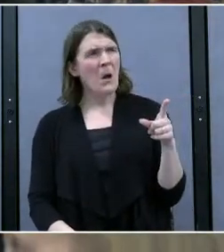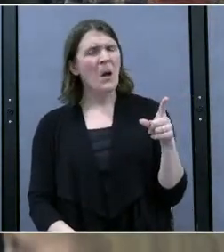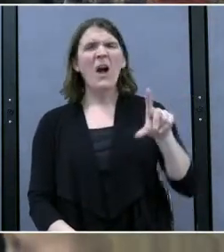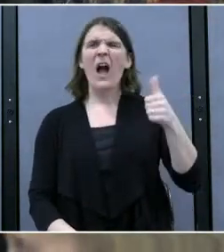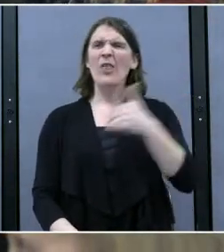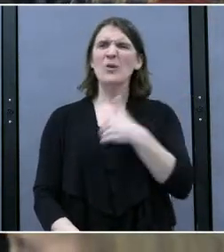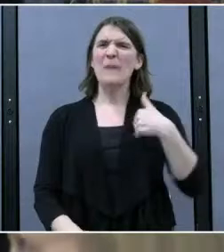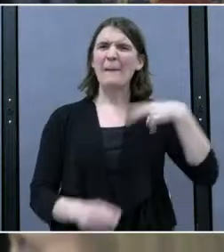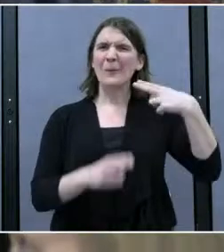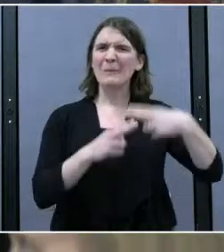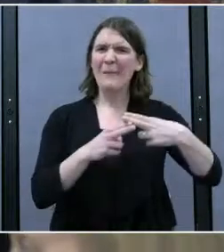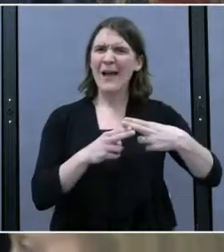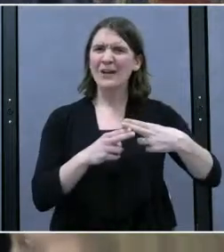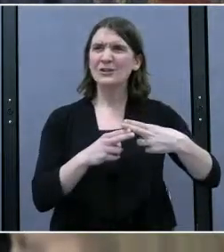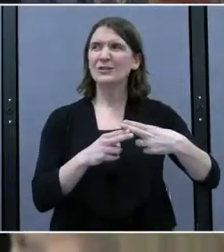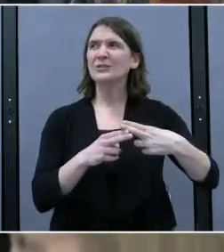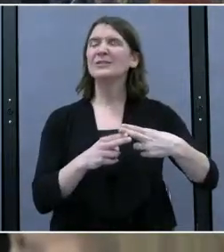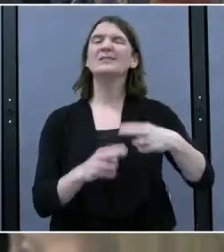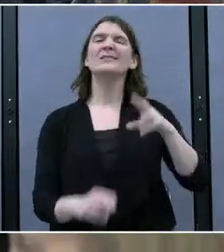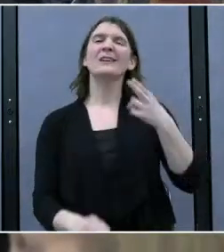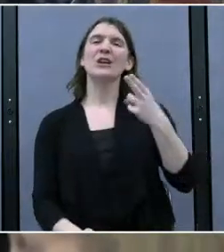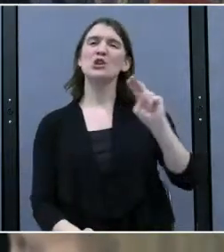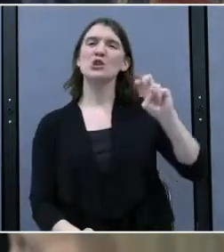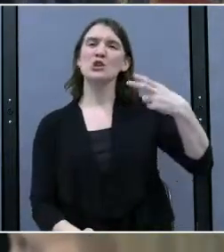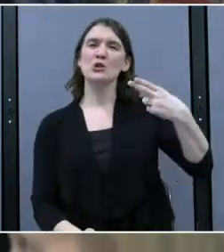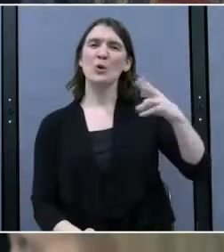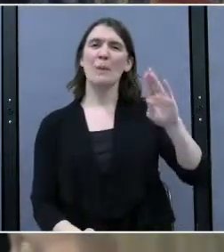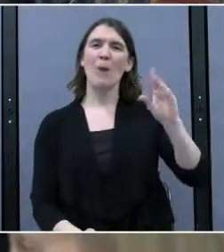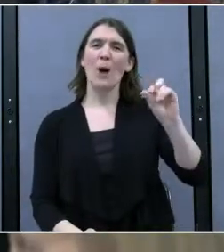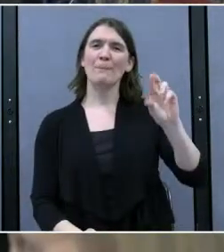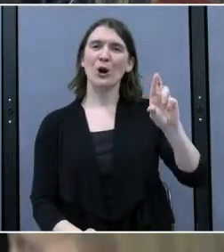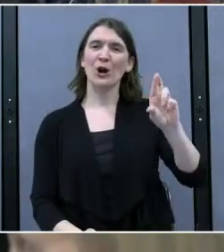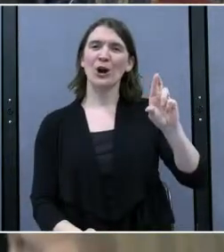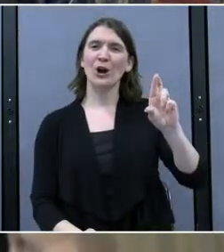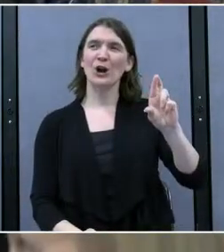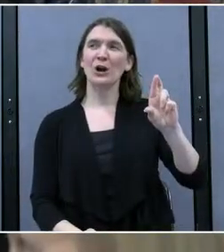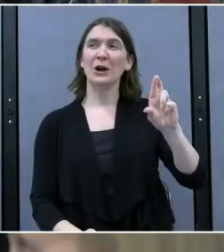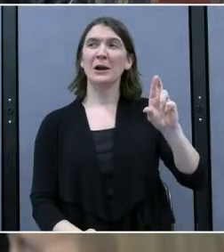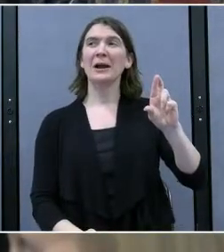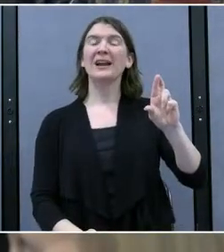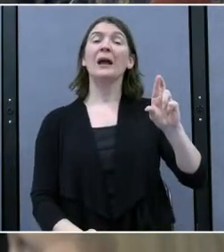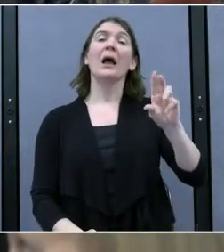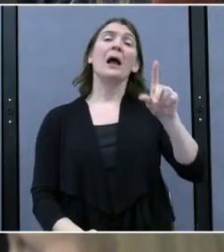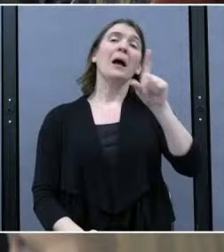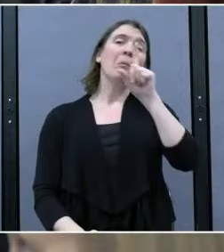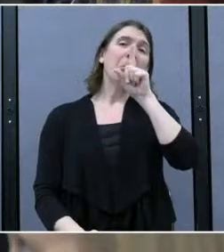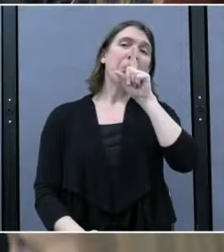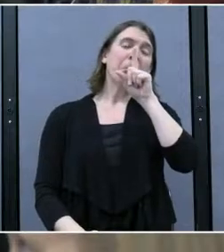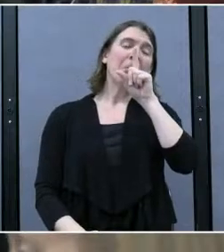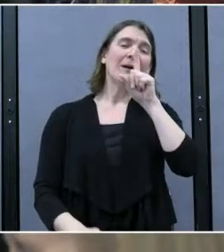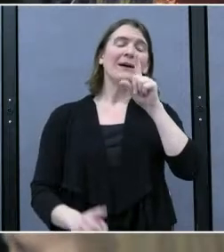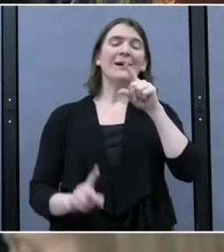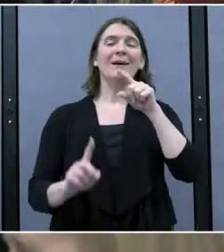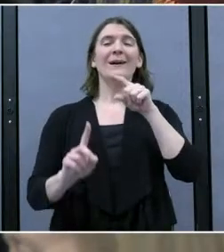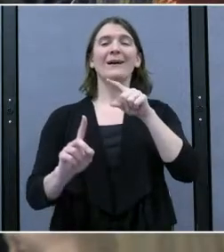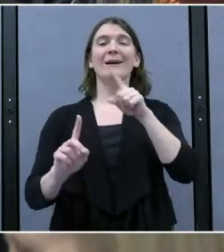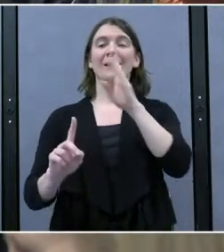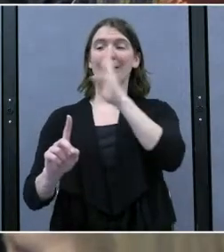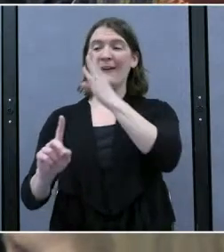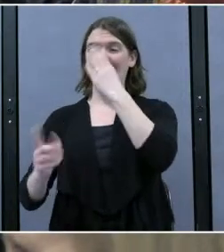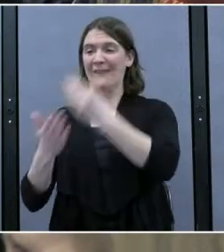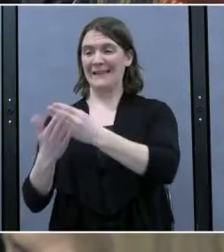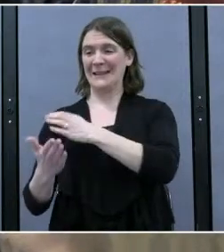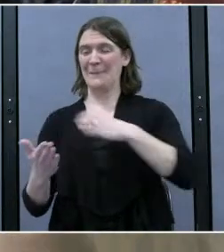another member said. Mr. Barber's question is not appropriately directed to the Finance